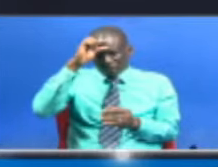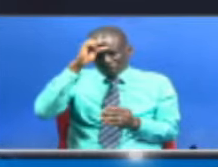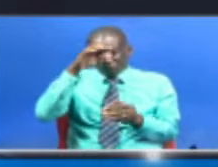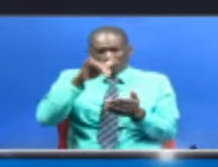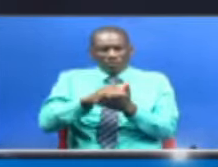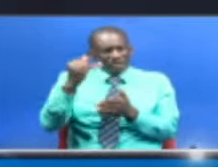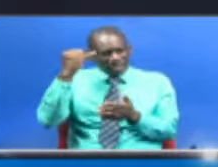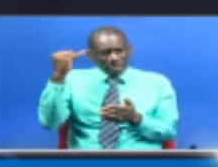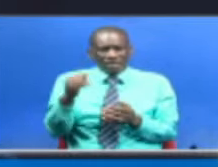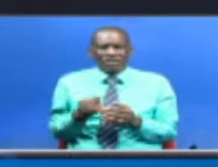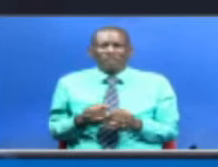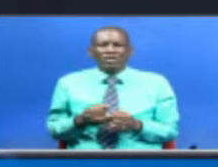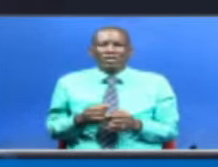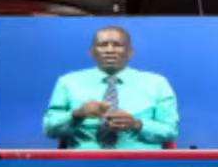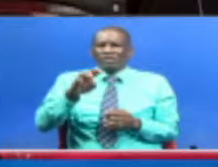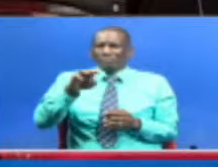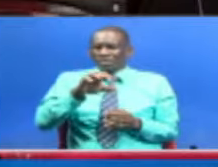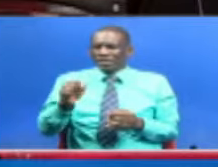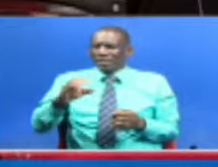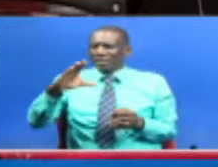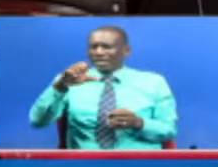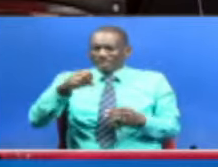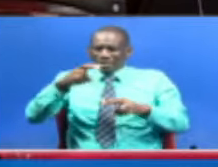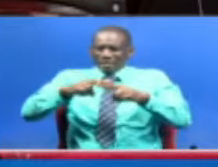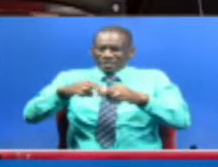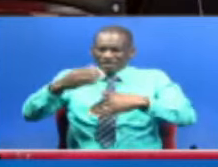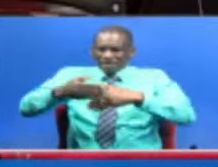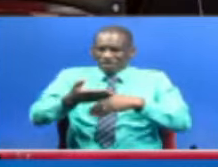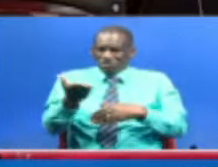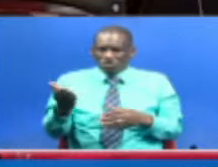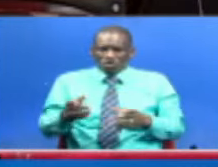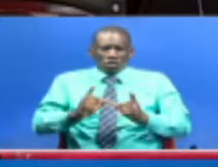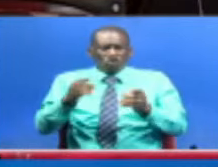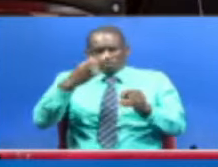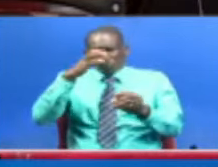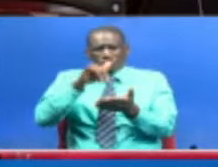being nice because the CS is sitting next to you? Not at all.